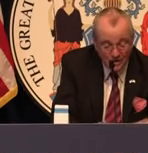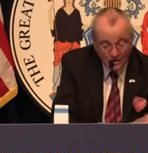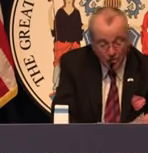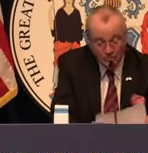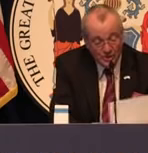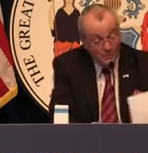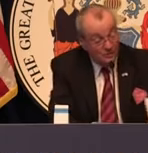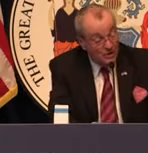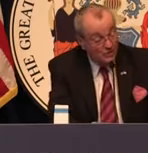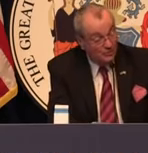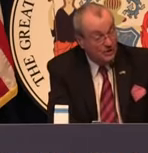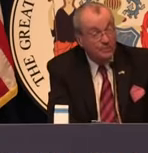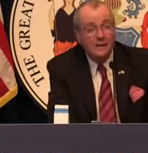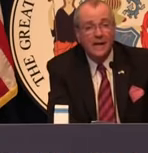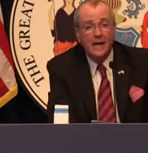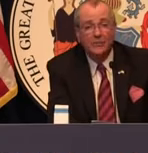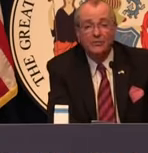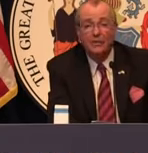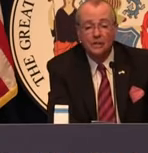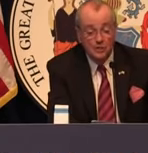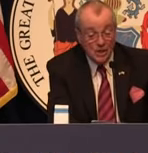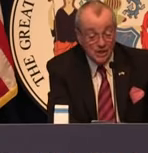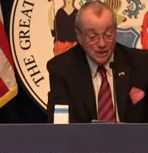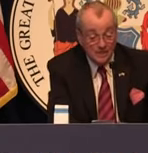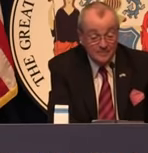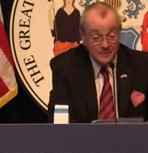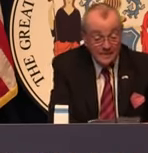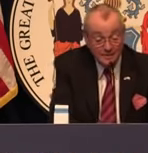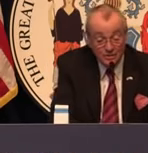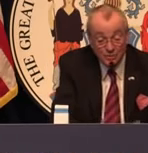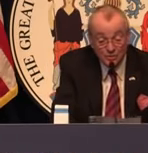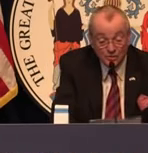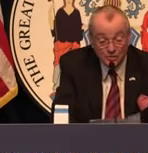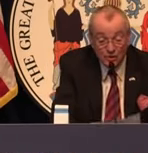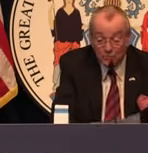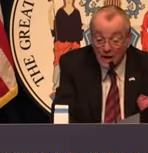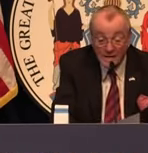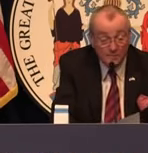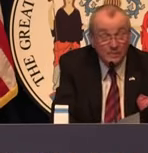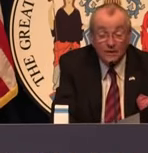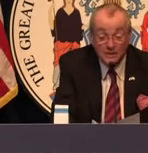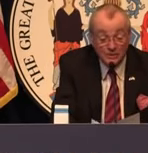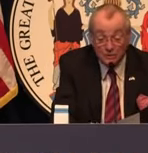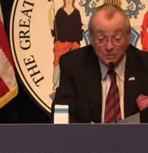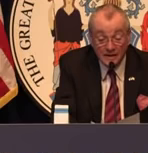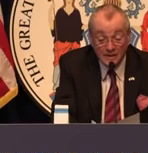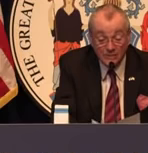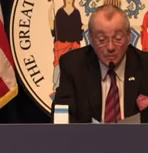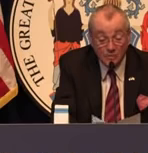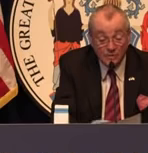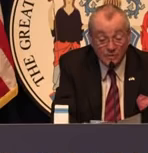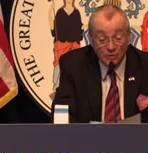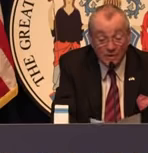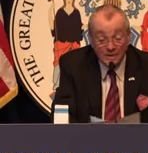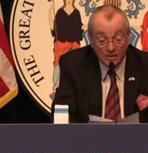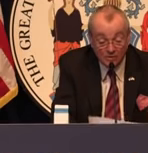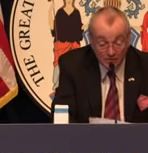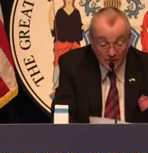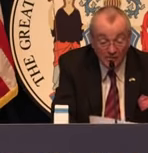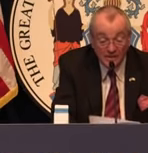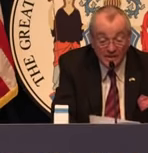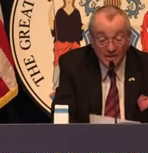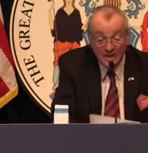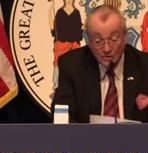great-grandchildren, to whom she was known simply as Gigi. She was strong right up literally till her final moment, with her